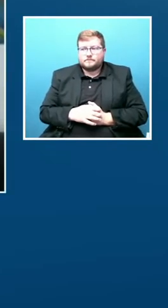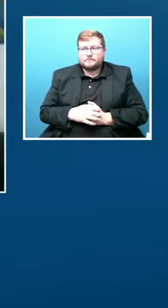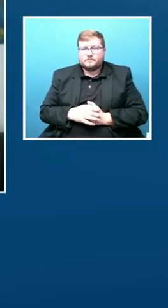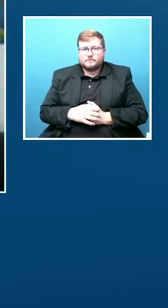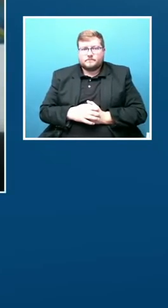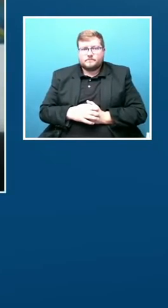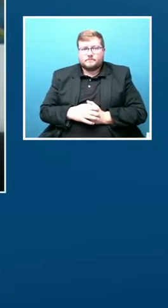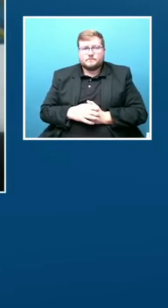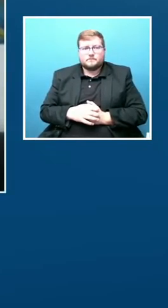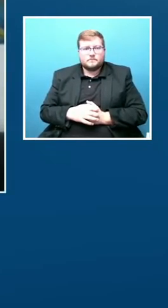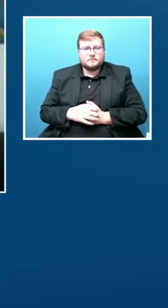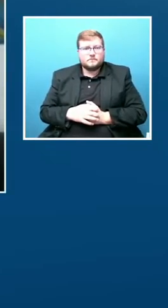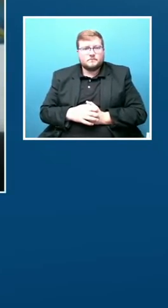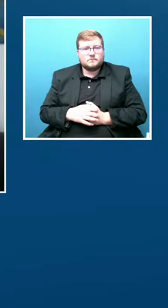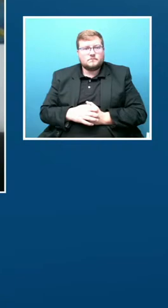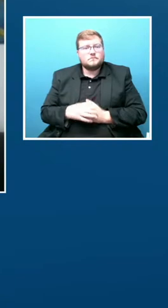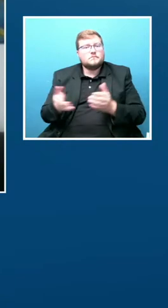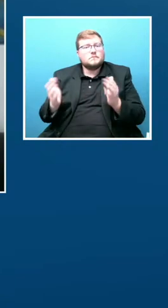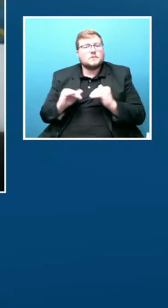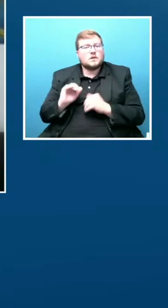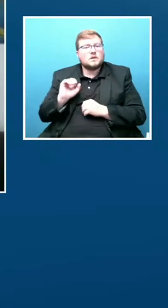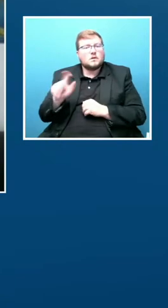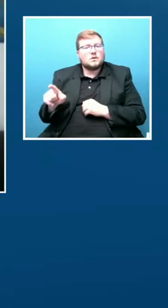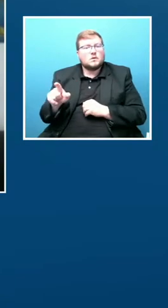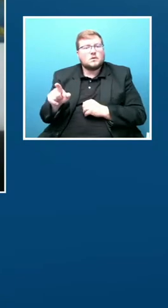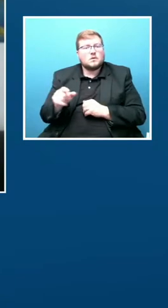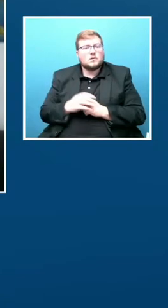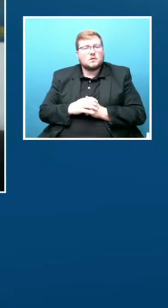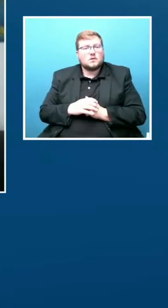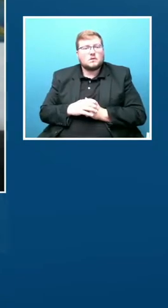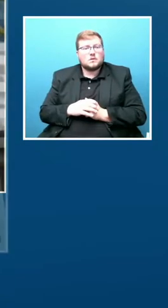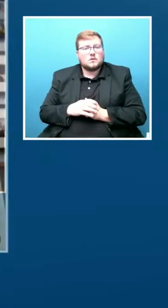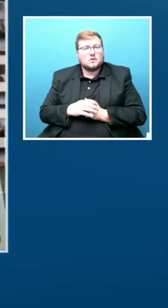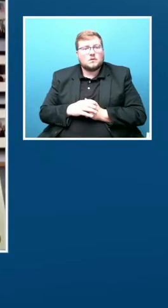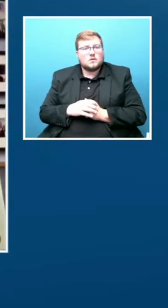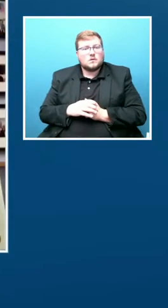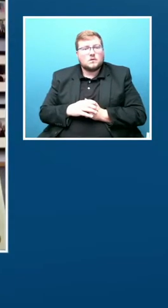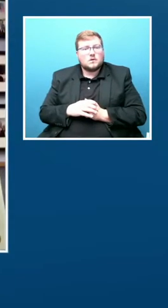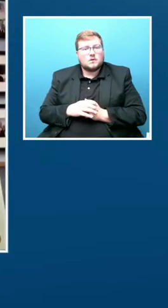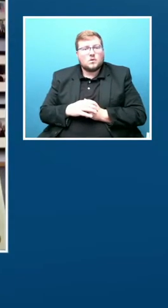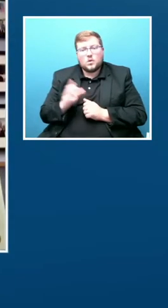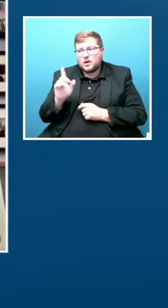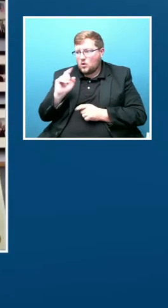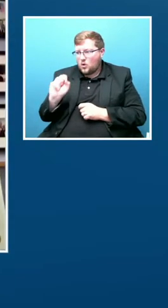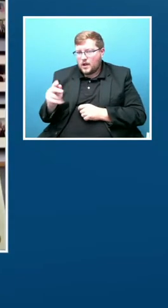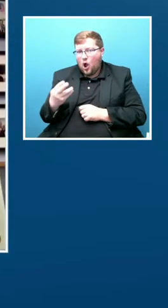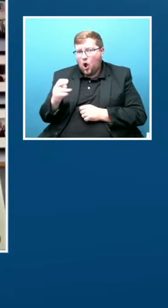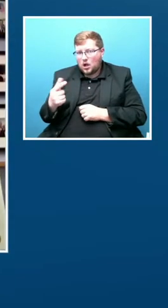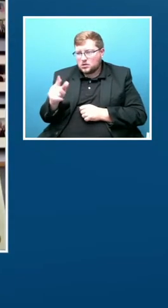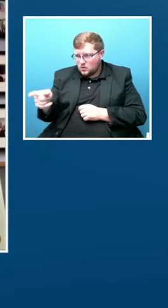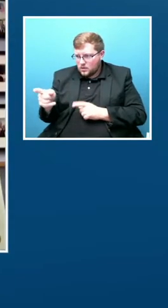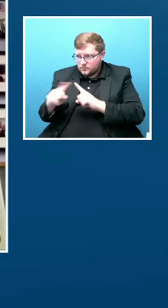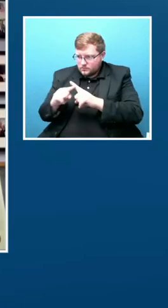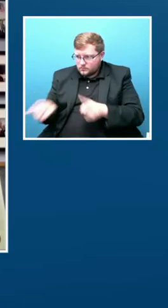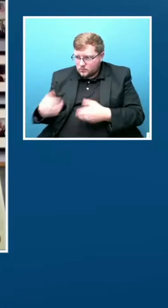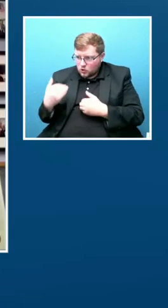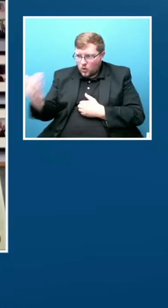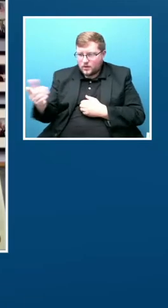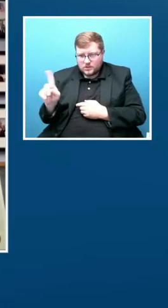Thank you all. The next question comes from Belle Yong Hong. We will ask to unmute you and feel free to ask your question once you have the